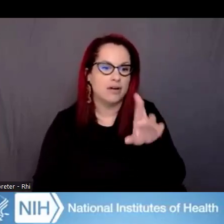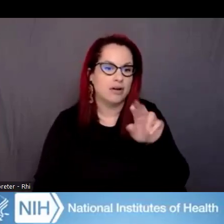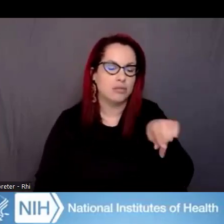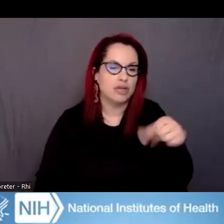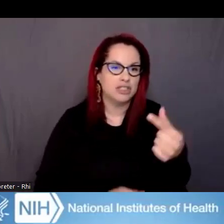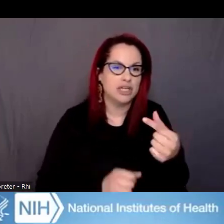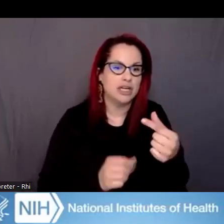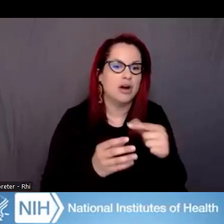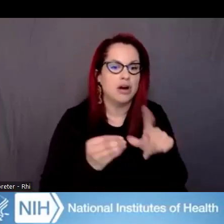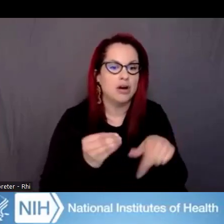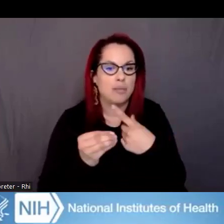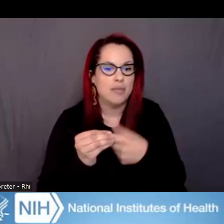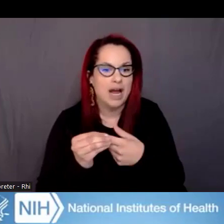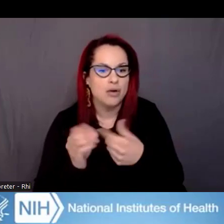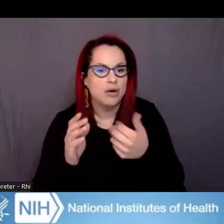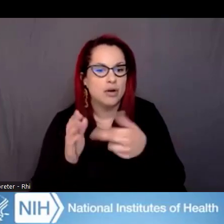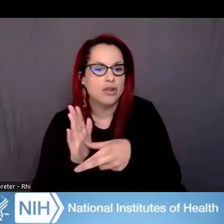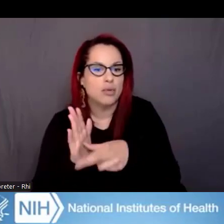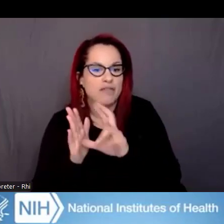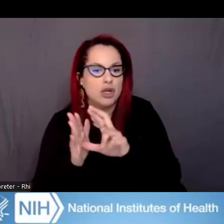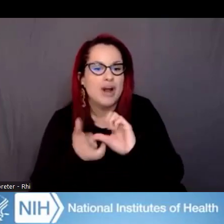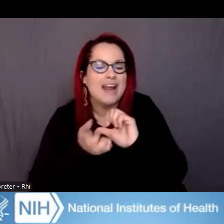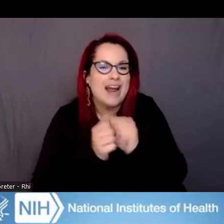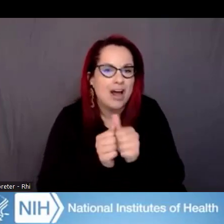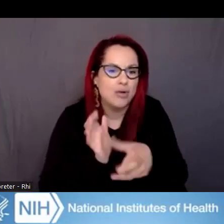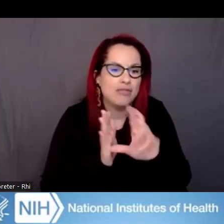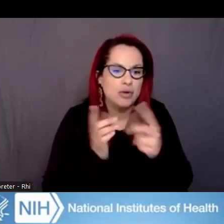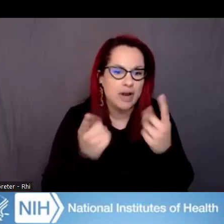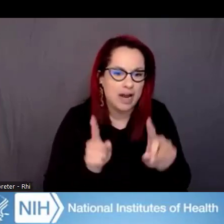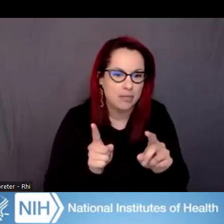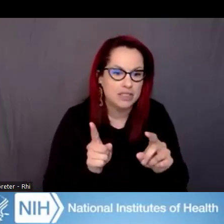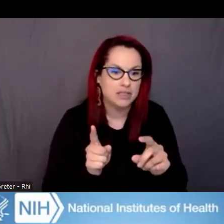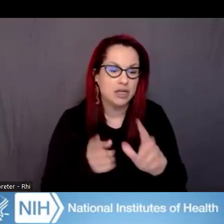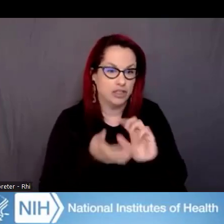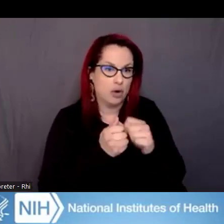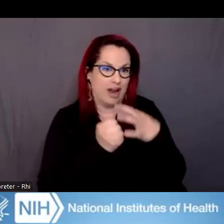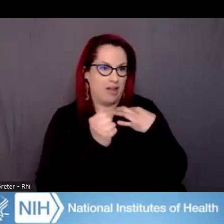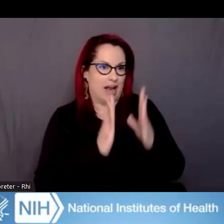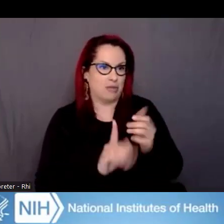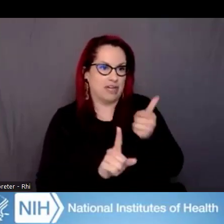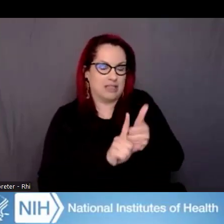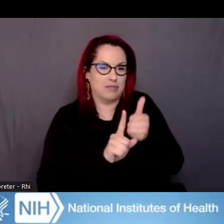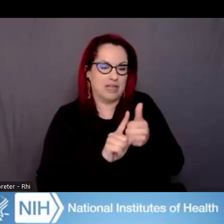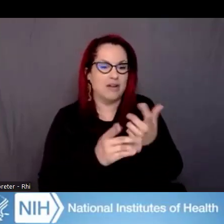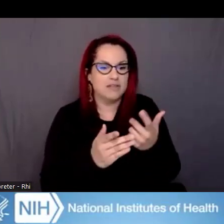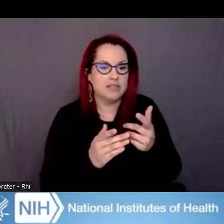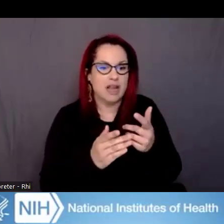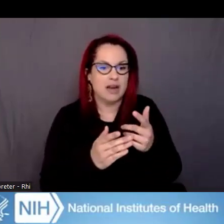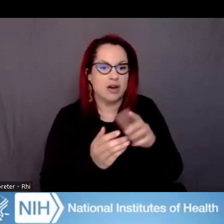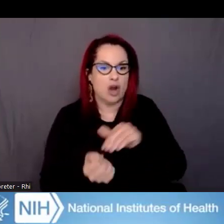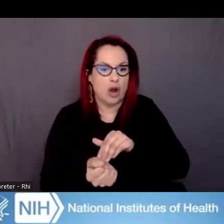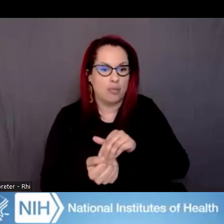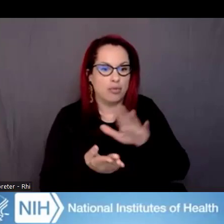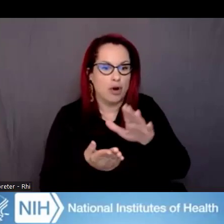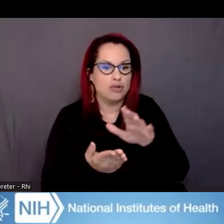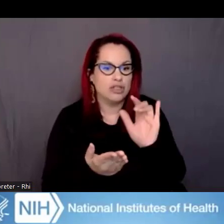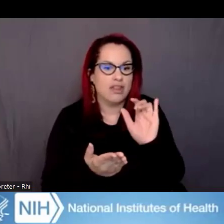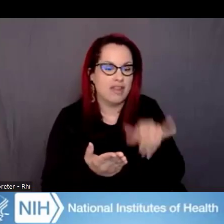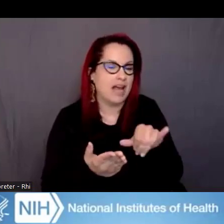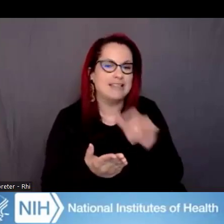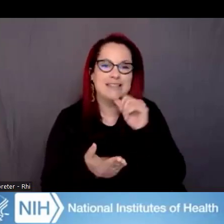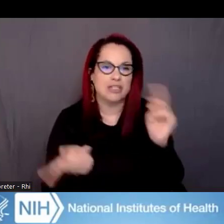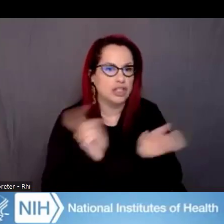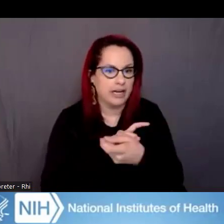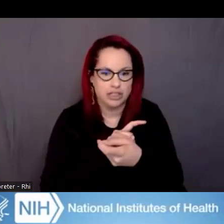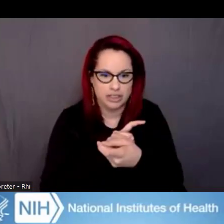done. So how applicants prepare application is not changing. So what we as program staff